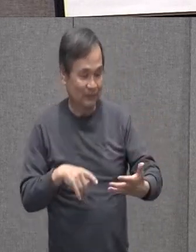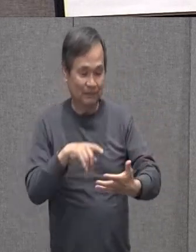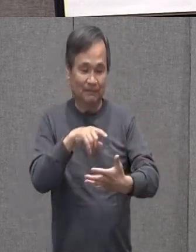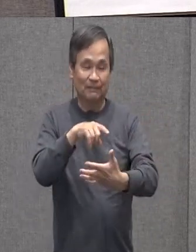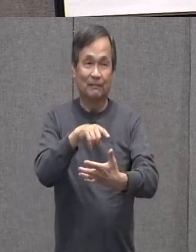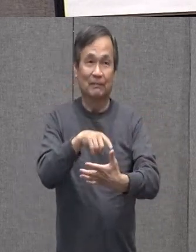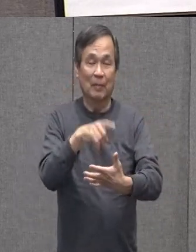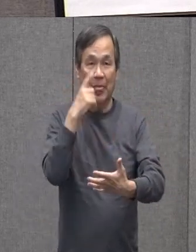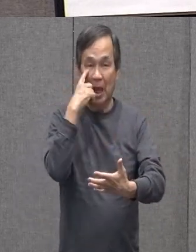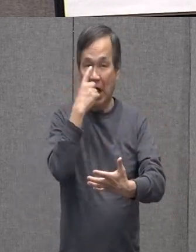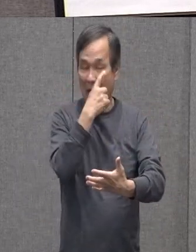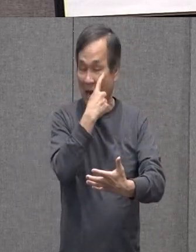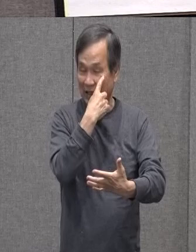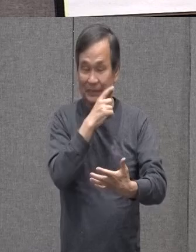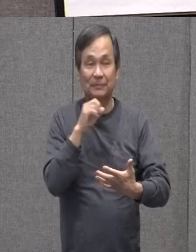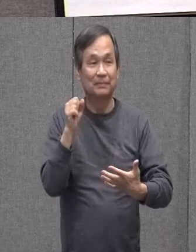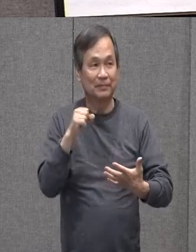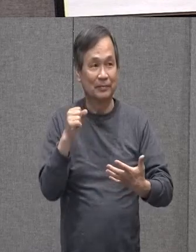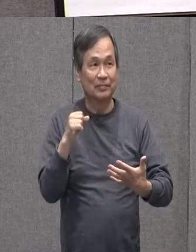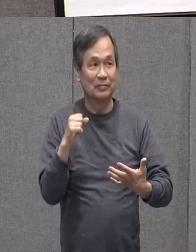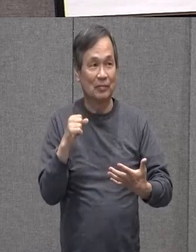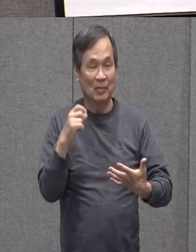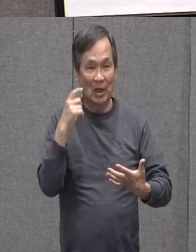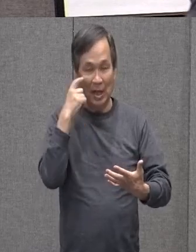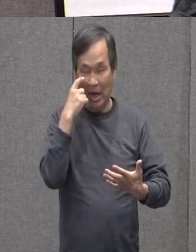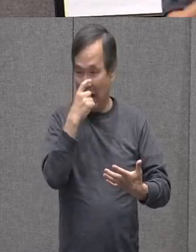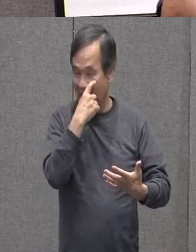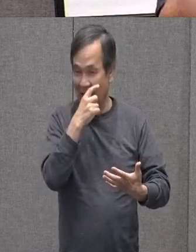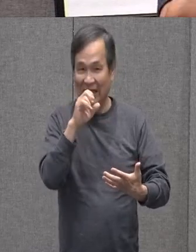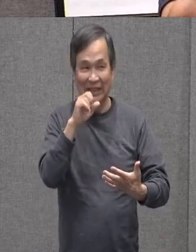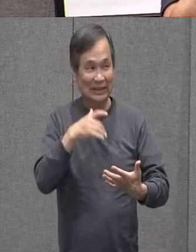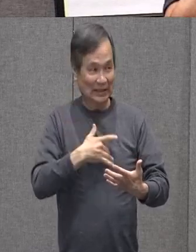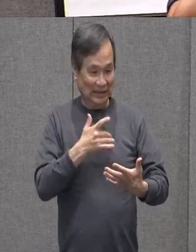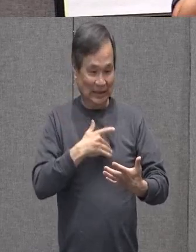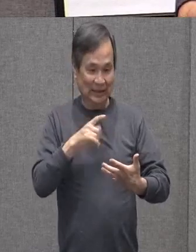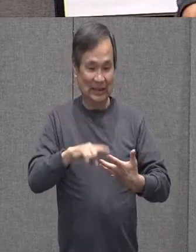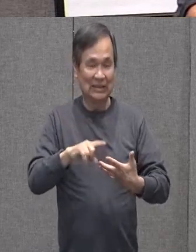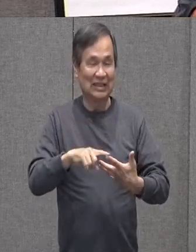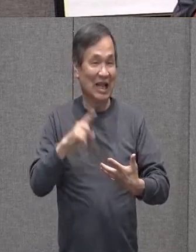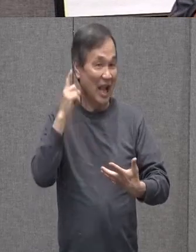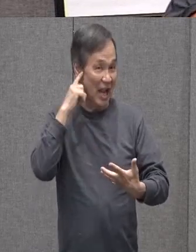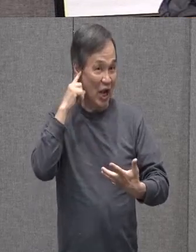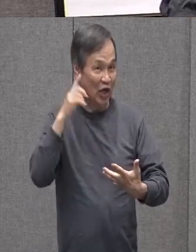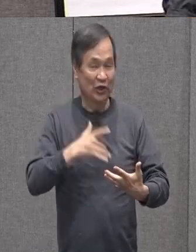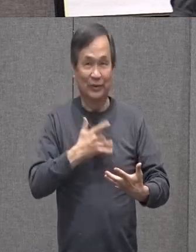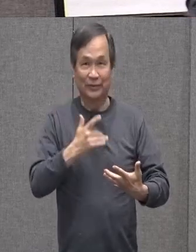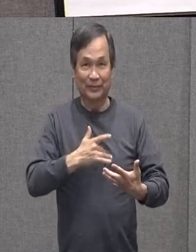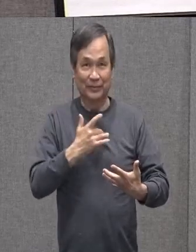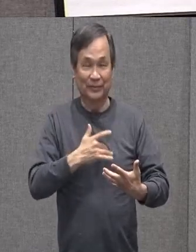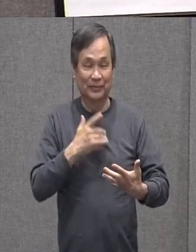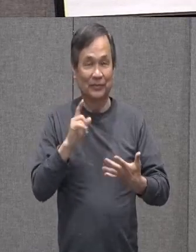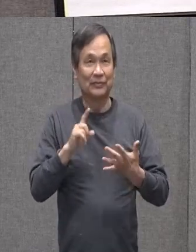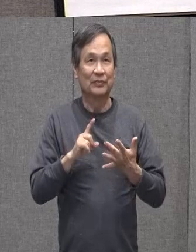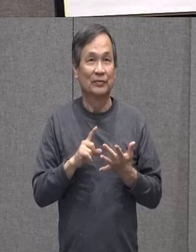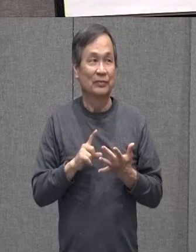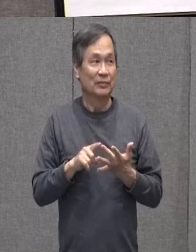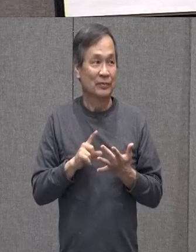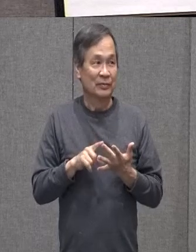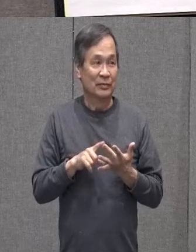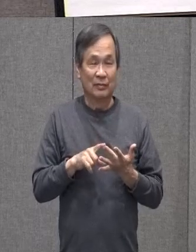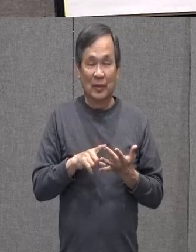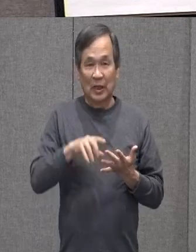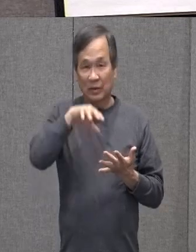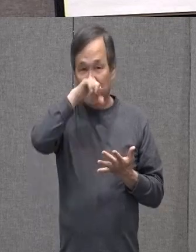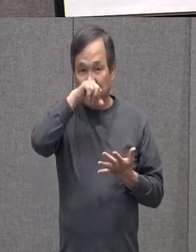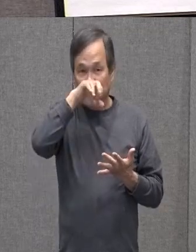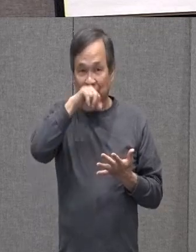have our eyes. Yes, visual eye sensors. We can hear with our ears. Yes, audible sound sensors. We can